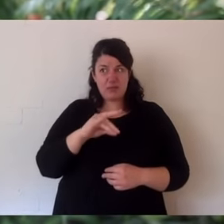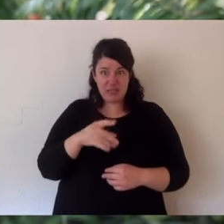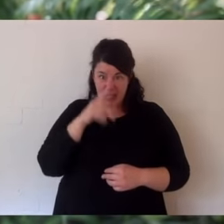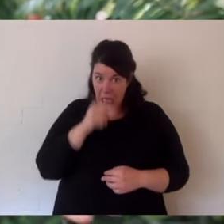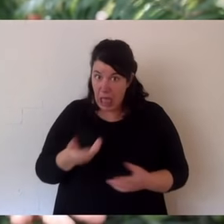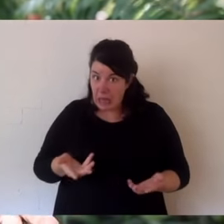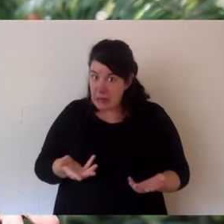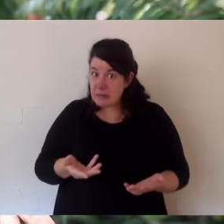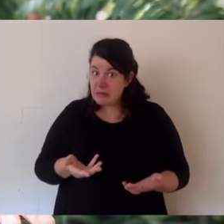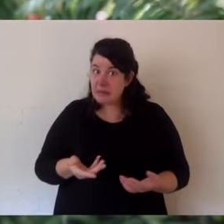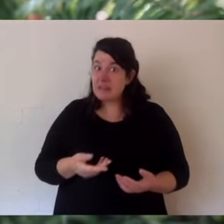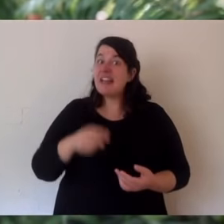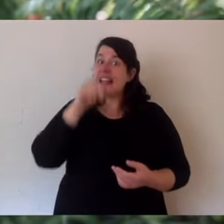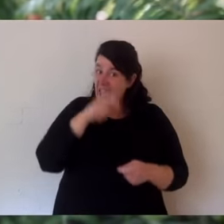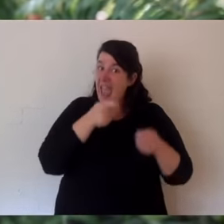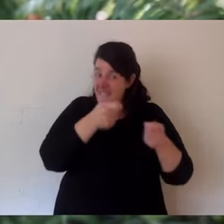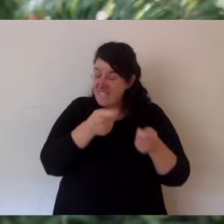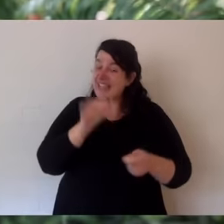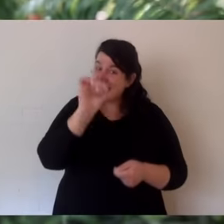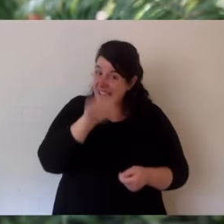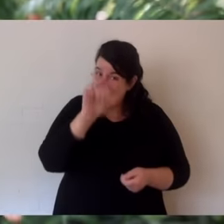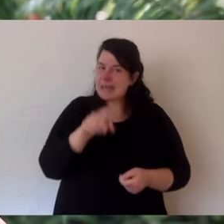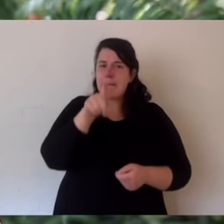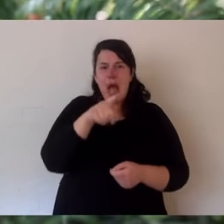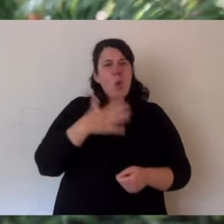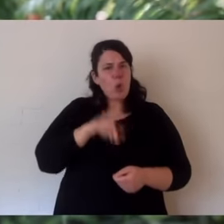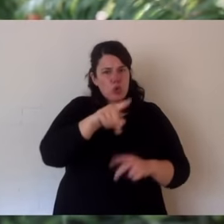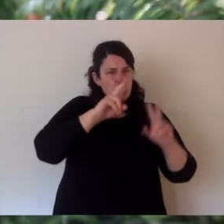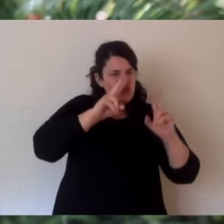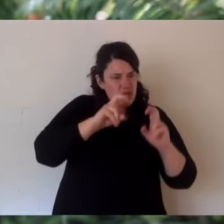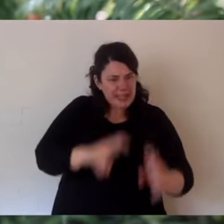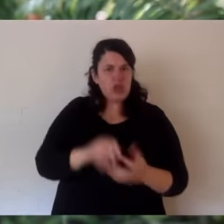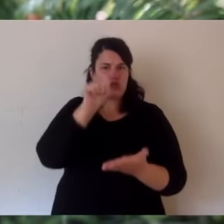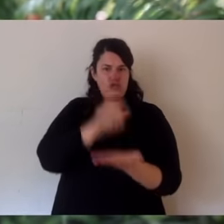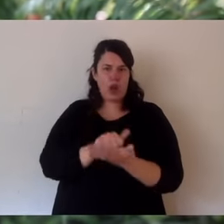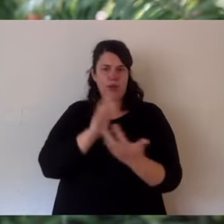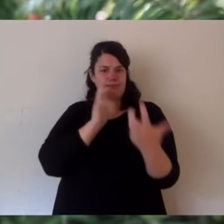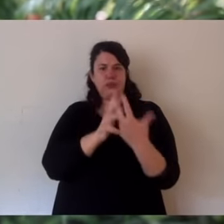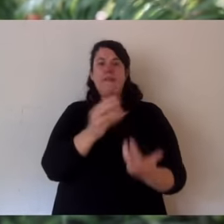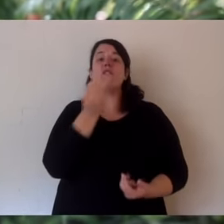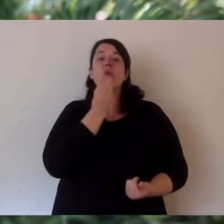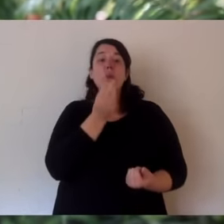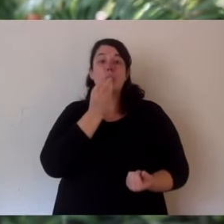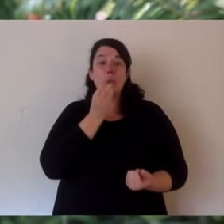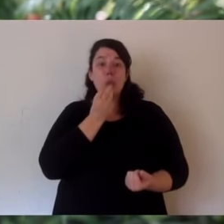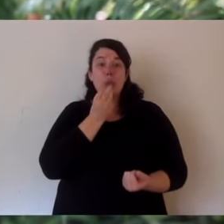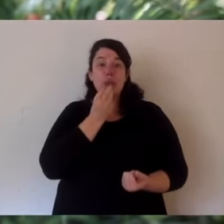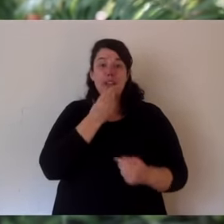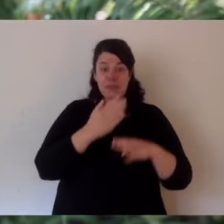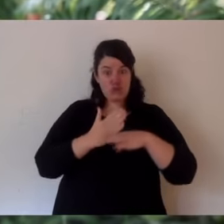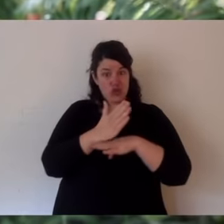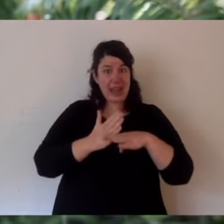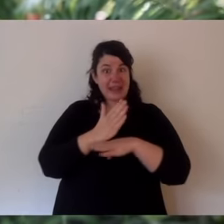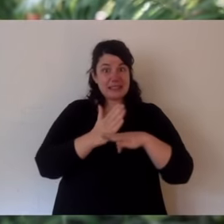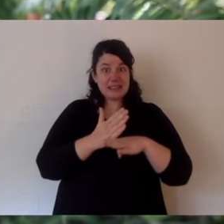should I? Is it good for them? The short answer is yes. But you have to research the right foods